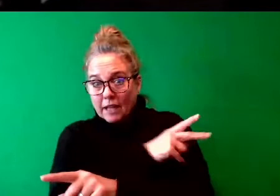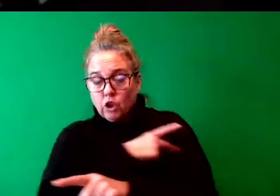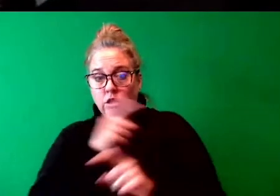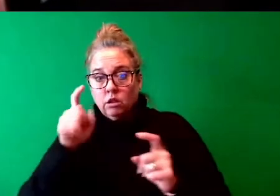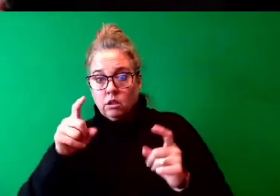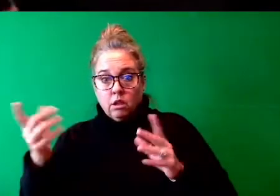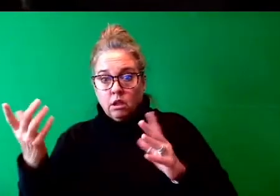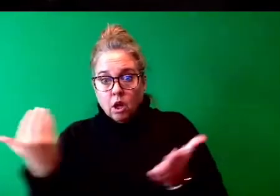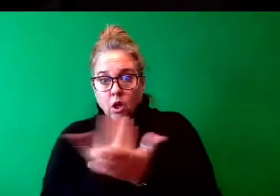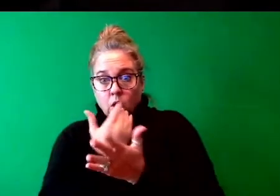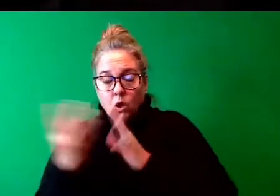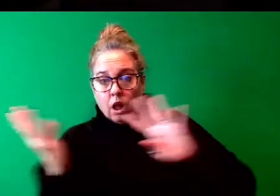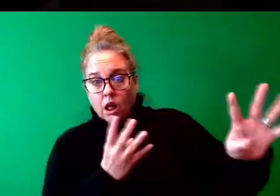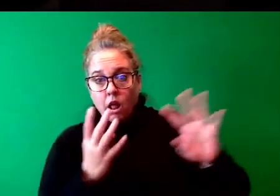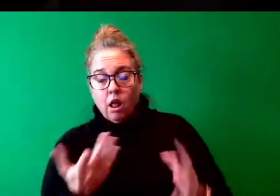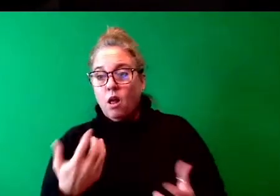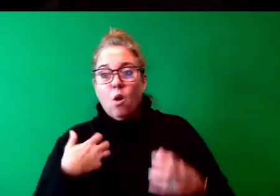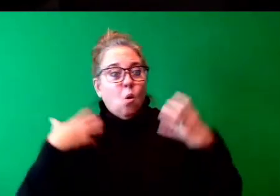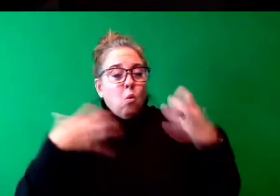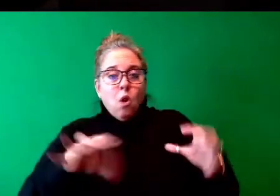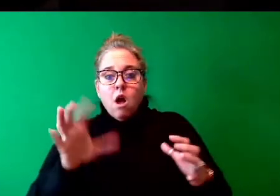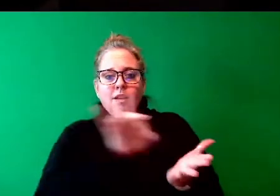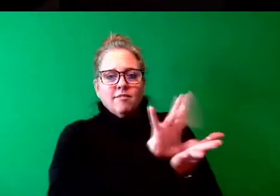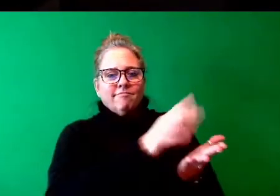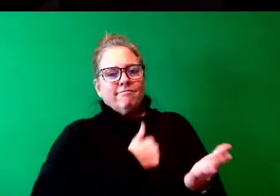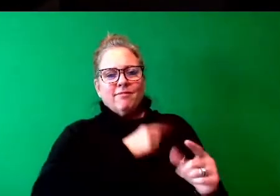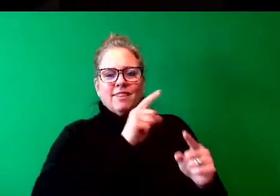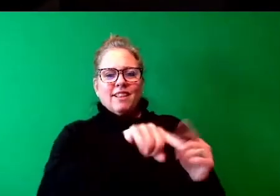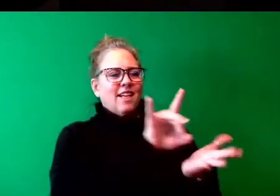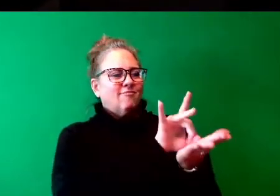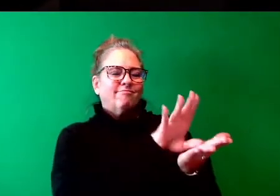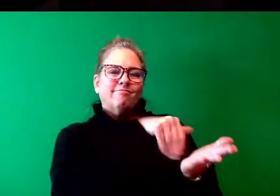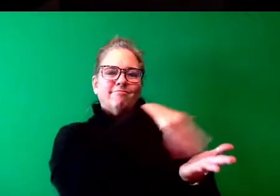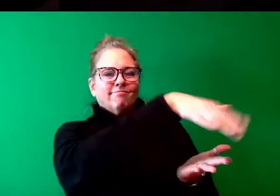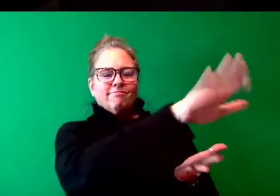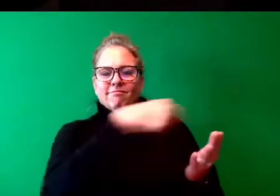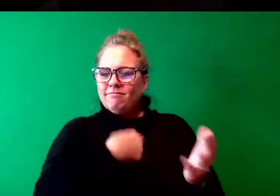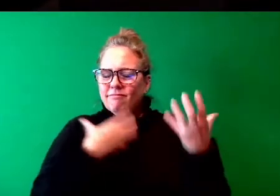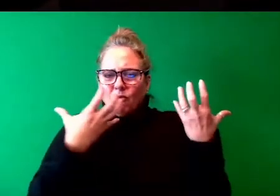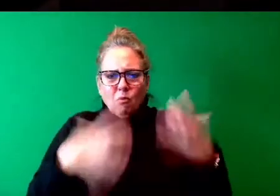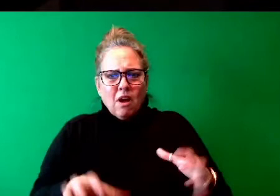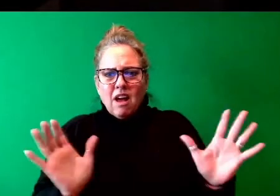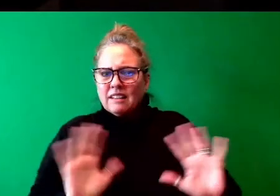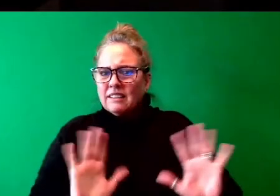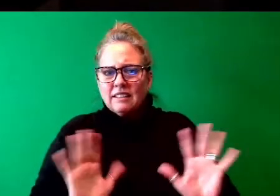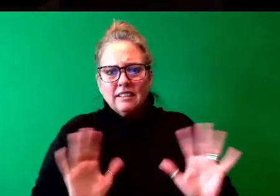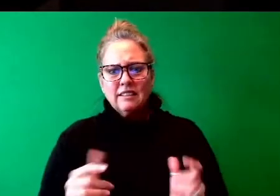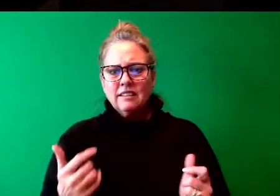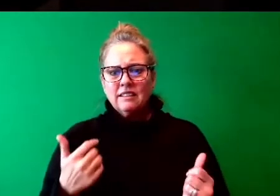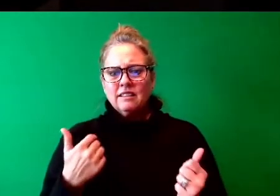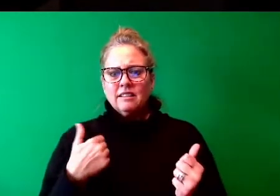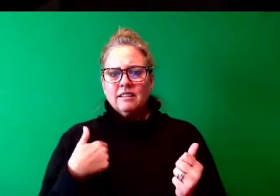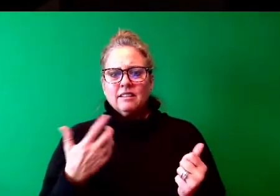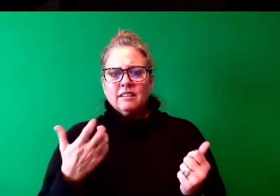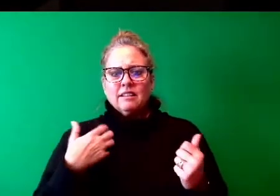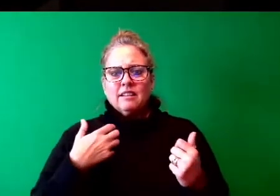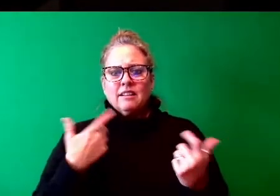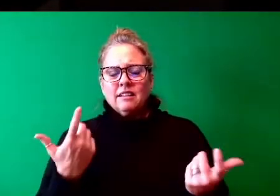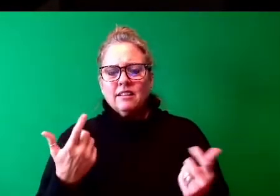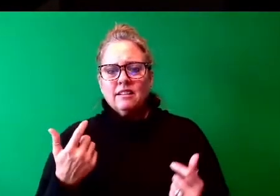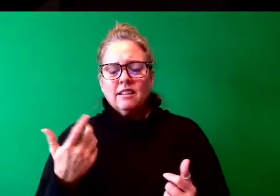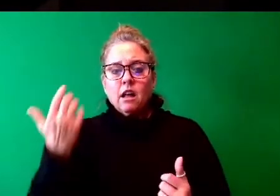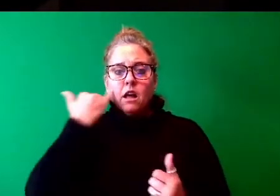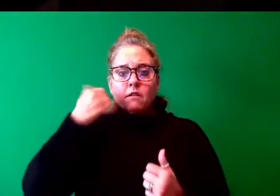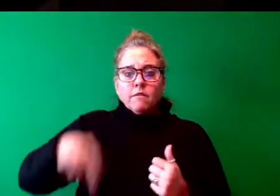of this to avoid divert. So when we talk about having your appendicitis and you show up and there's not a bed, that can happen. We've seen